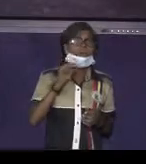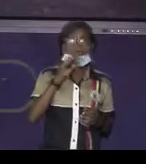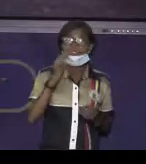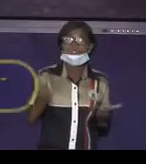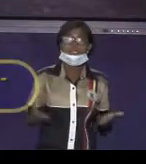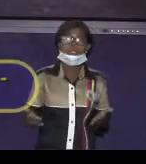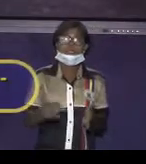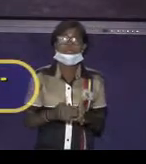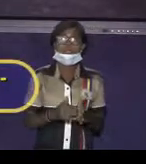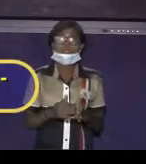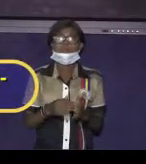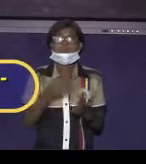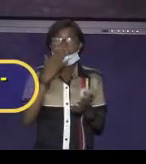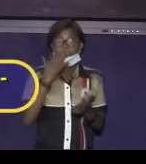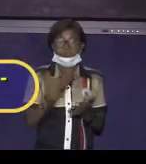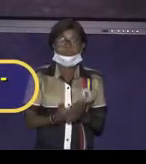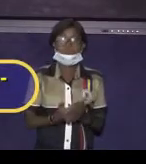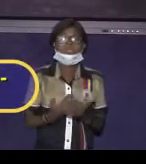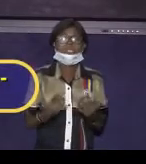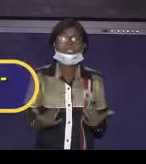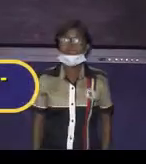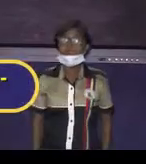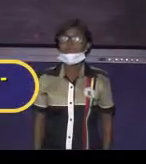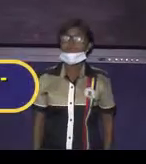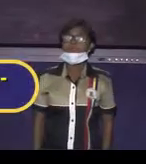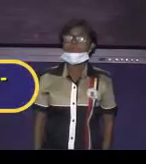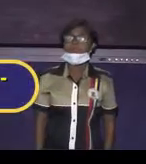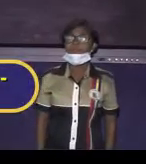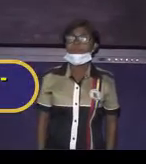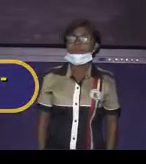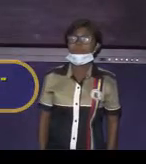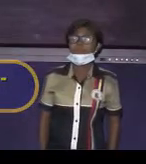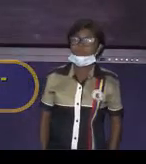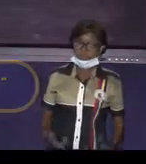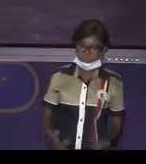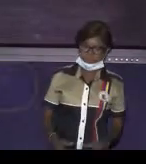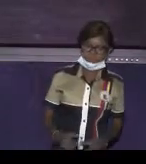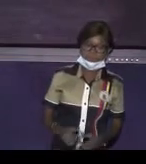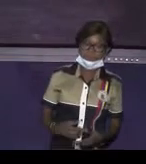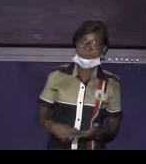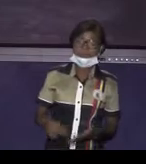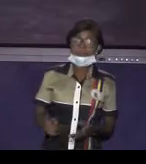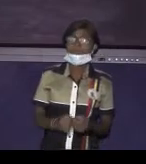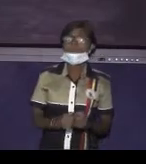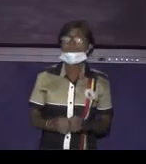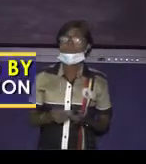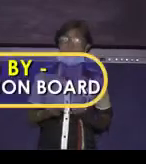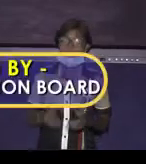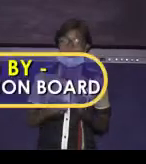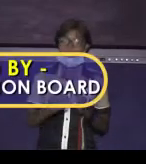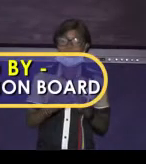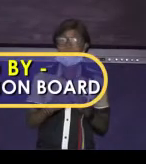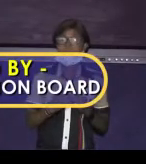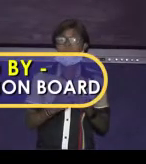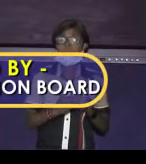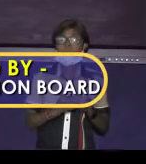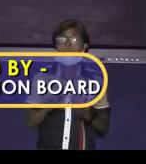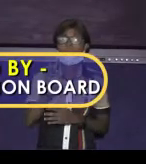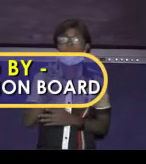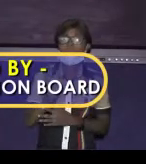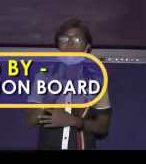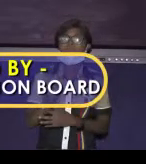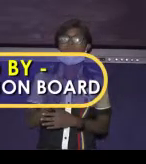Uncle Popo is here. Good. So let's mark together. List 2 examples of animals found in